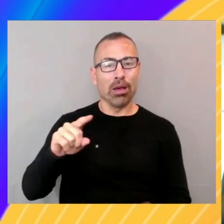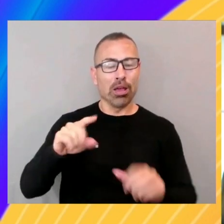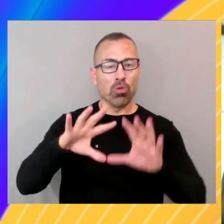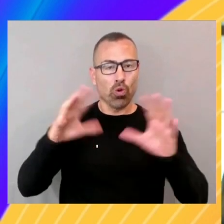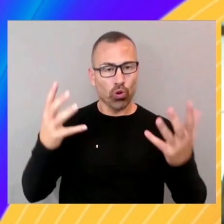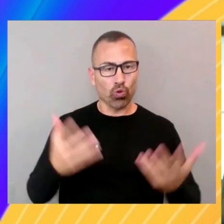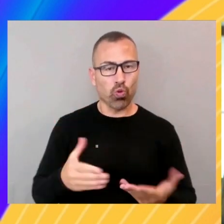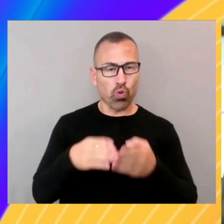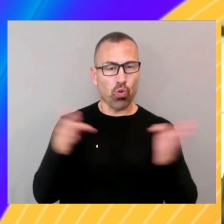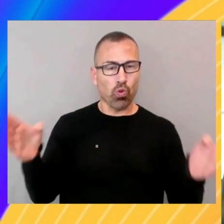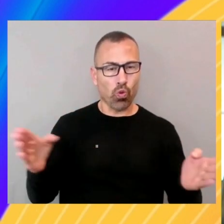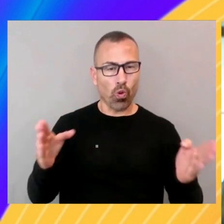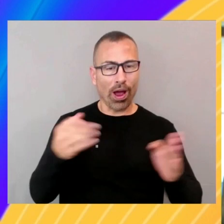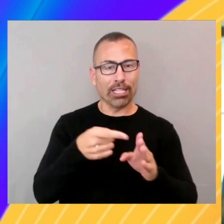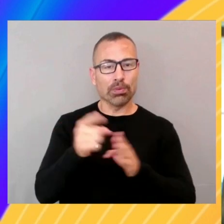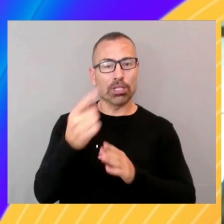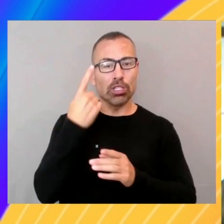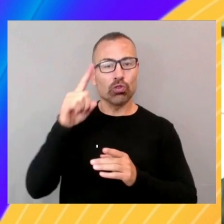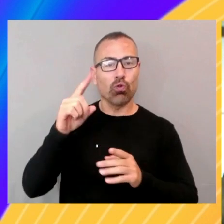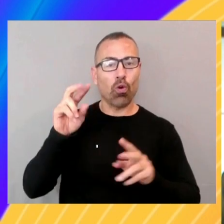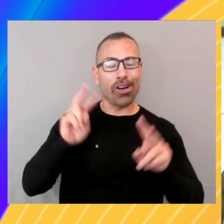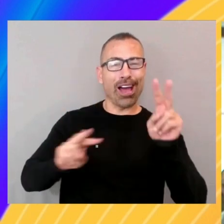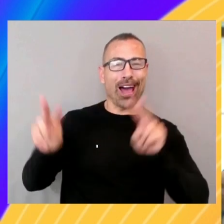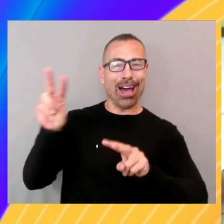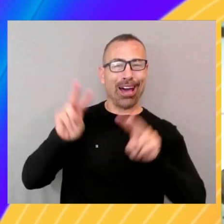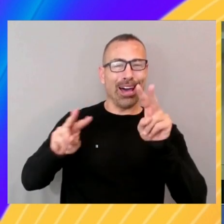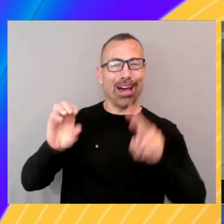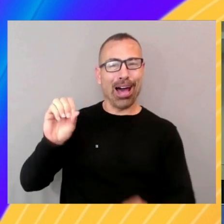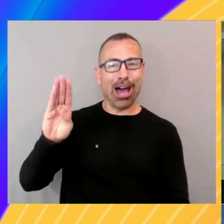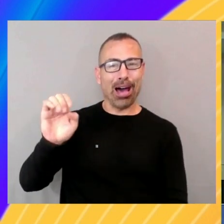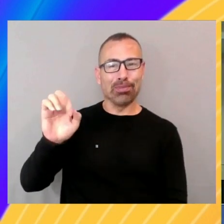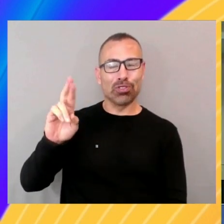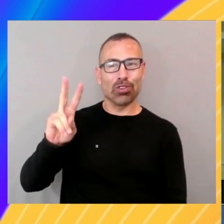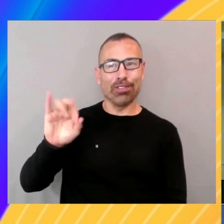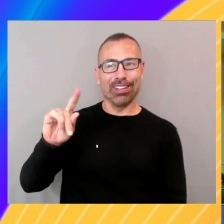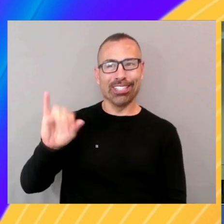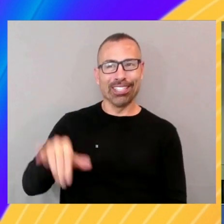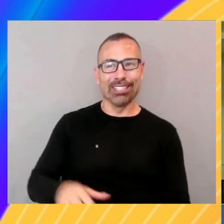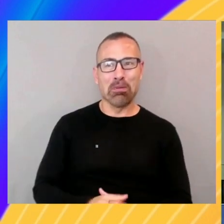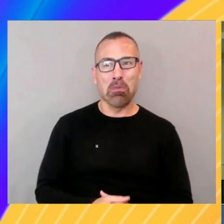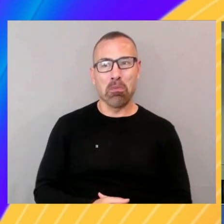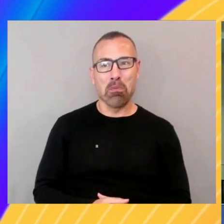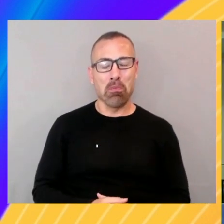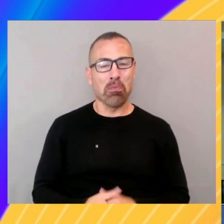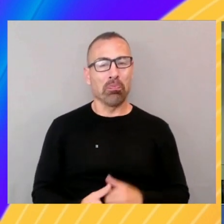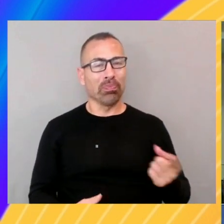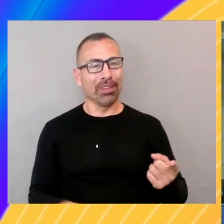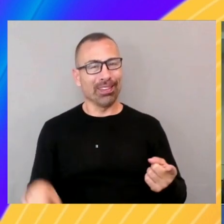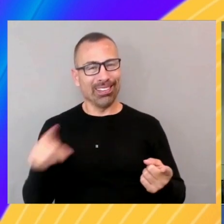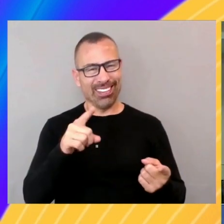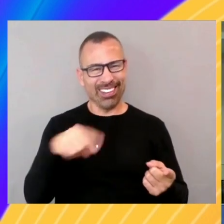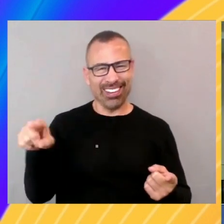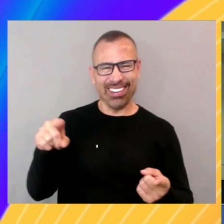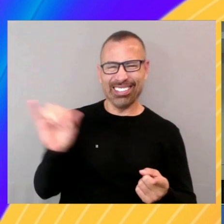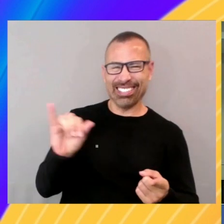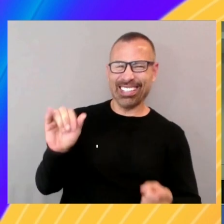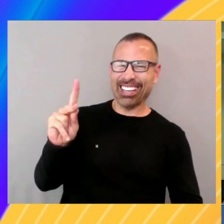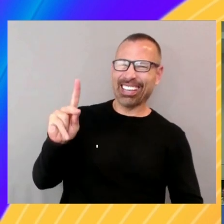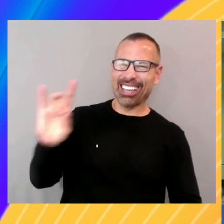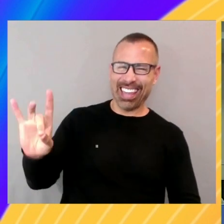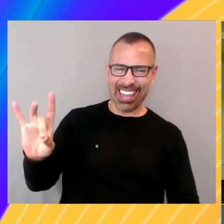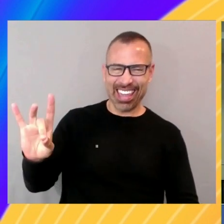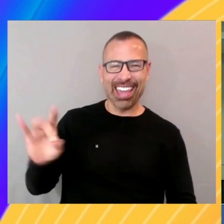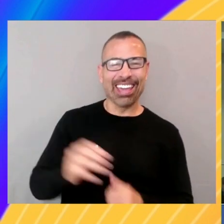observability. Okay. Ollie or O11Y. It's like K8s or Kubernetes. Got it. Exactly like Kubernetes,